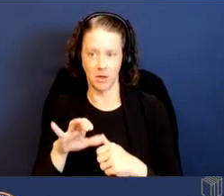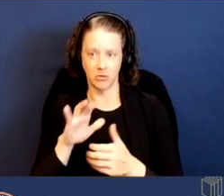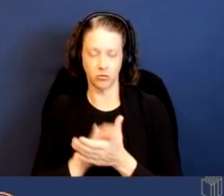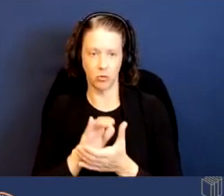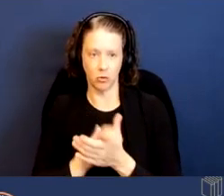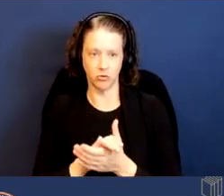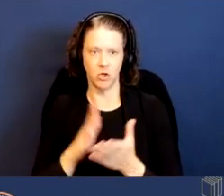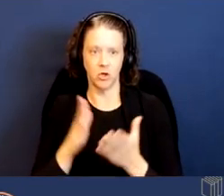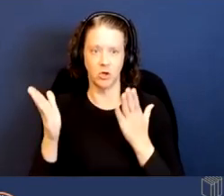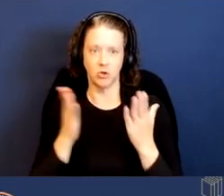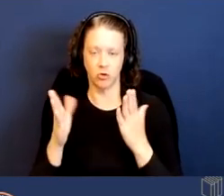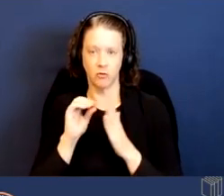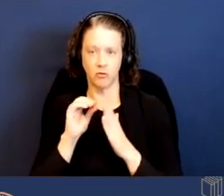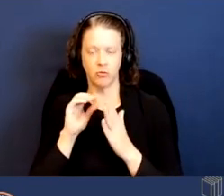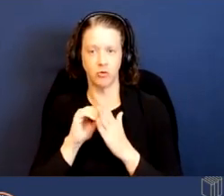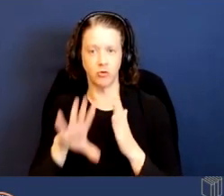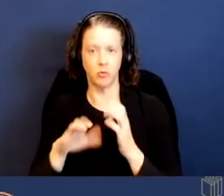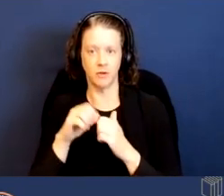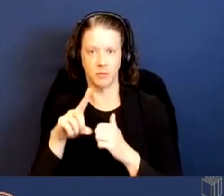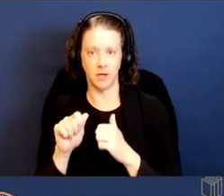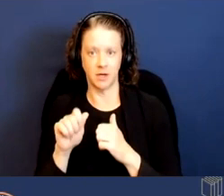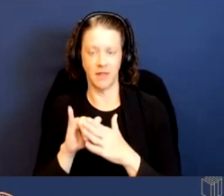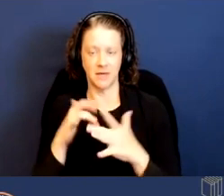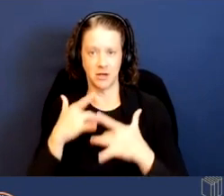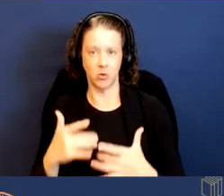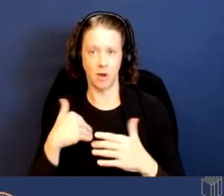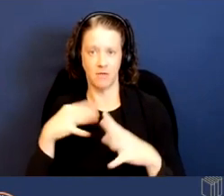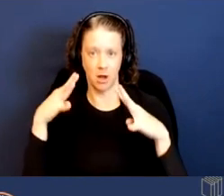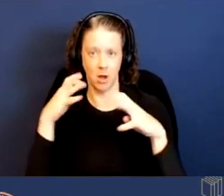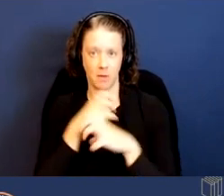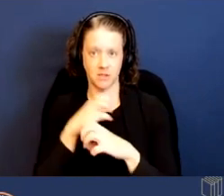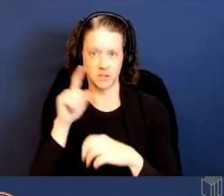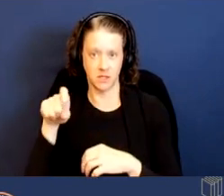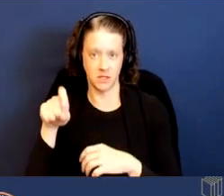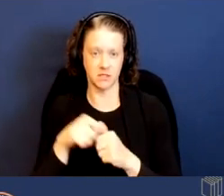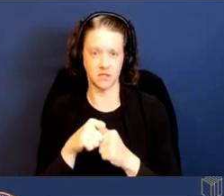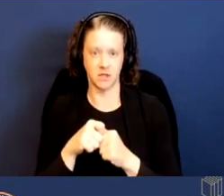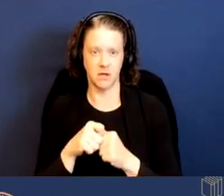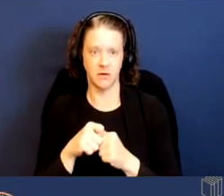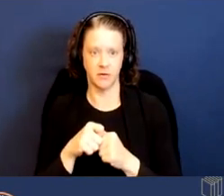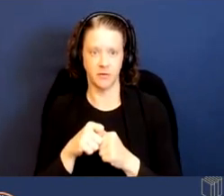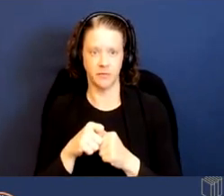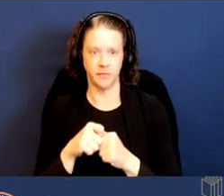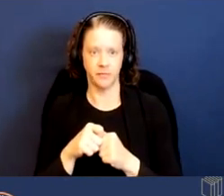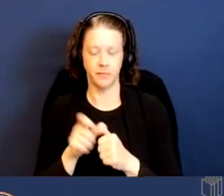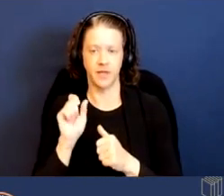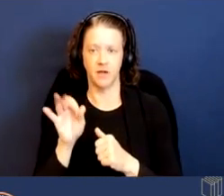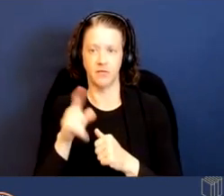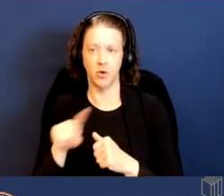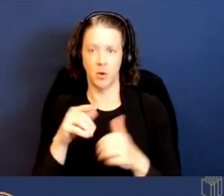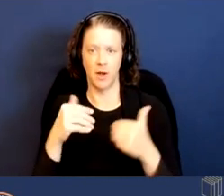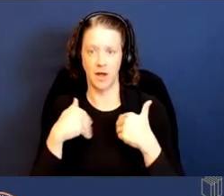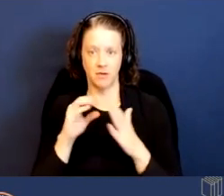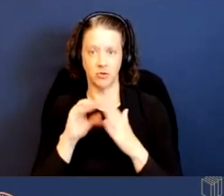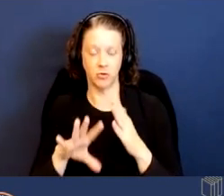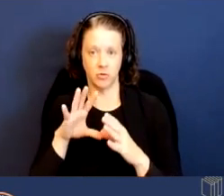with disabilities that have, generally speaking, have some complex needs. So if you have a student and the IEP